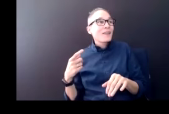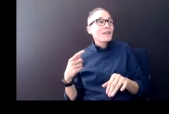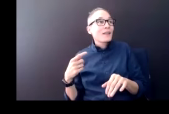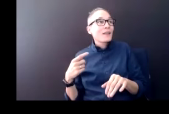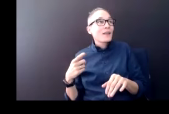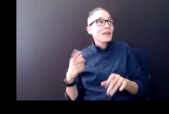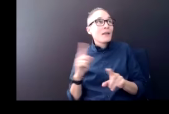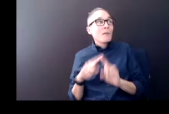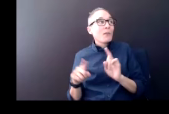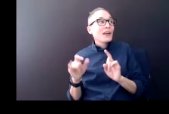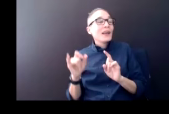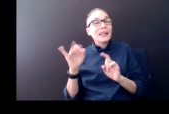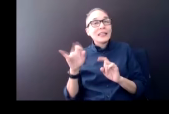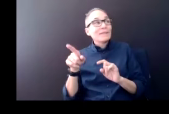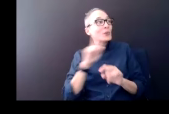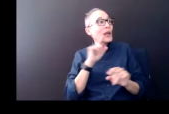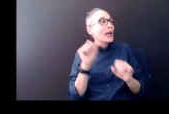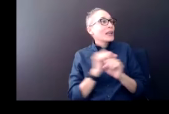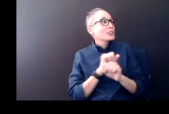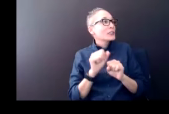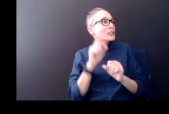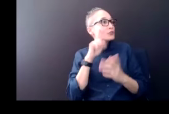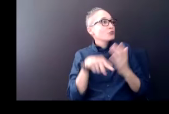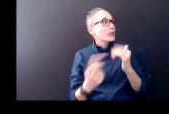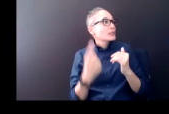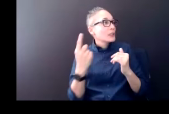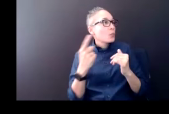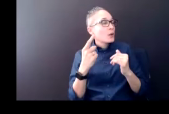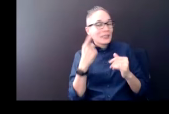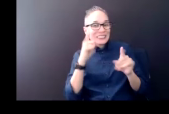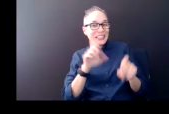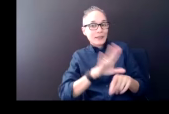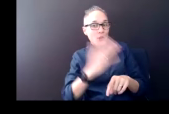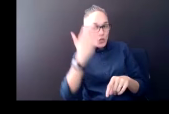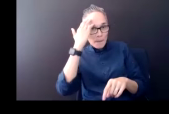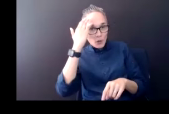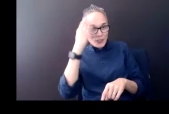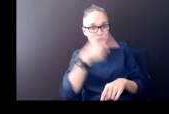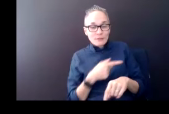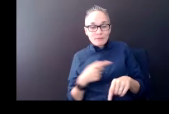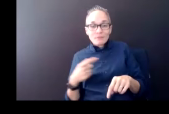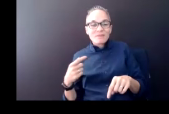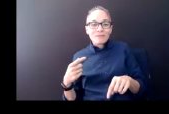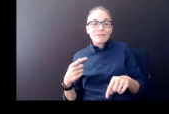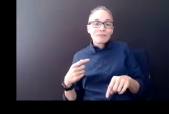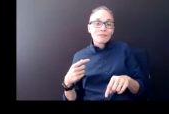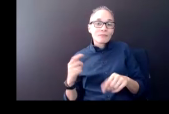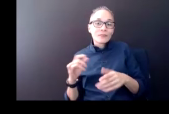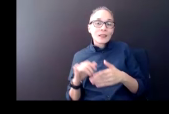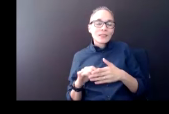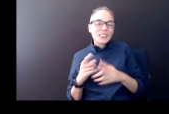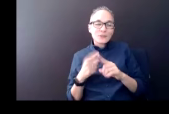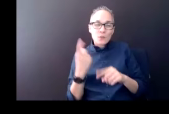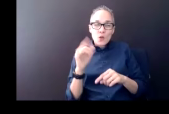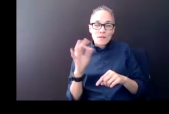case, if you actually look back and actually check somebody for comprehension. That's something that, I mentioned in one of my classes